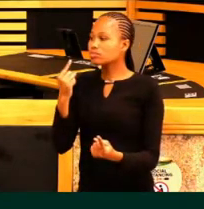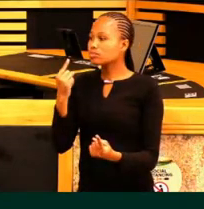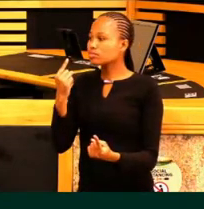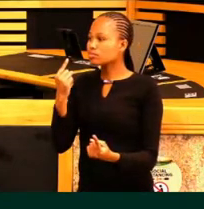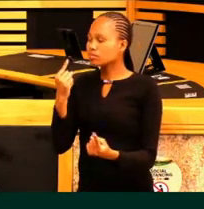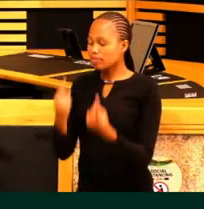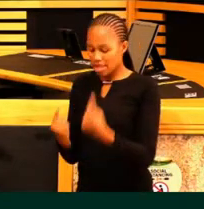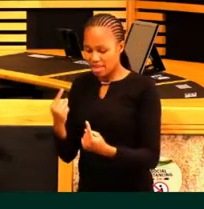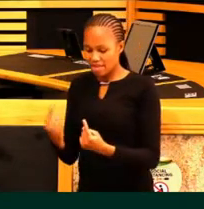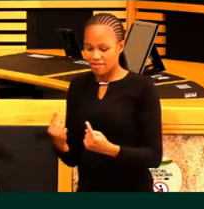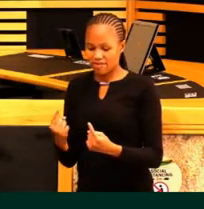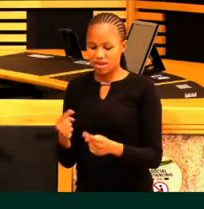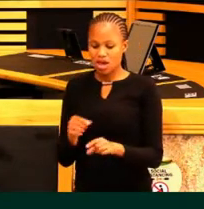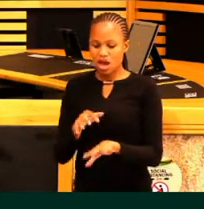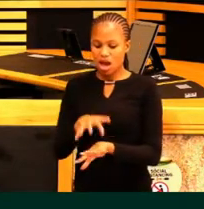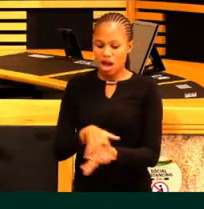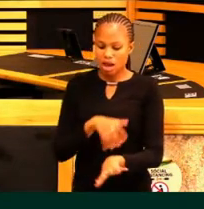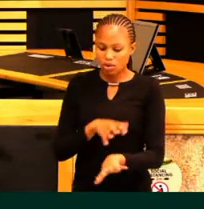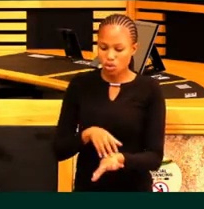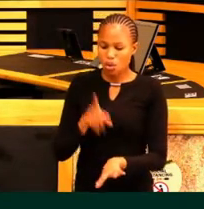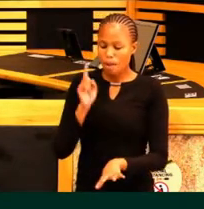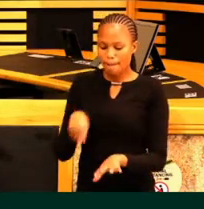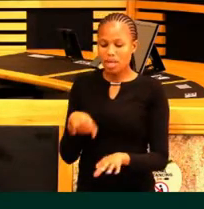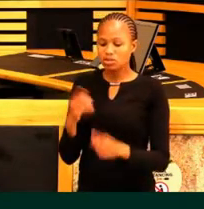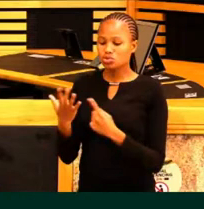agriculture which is